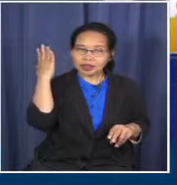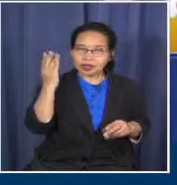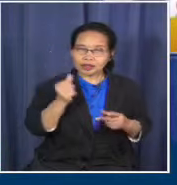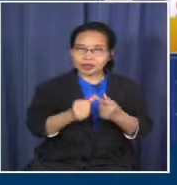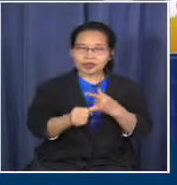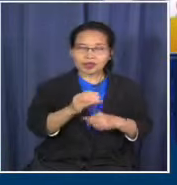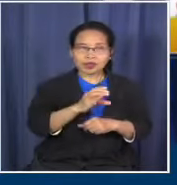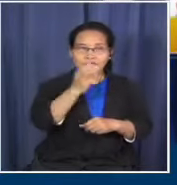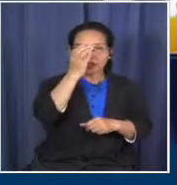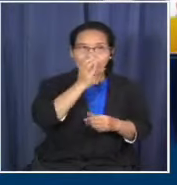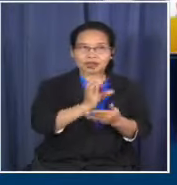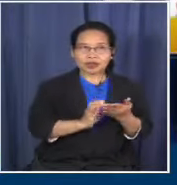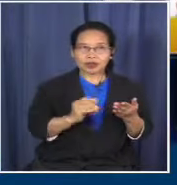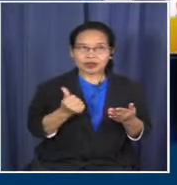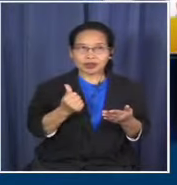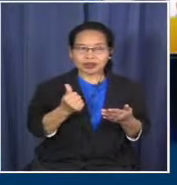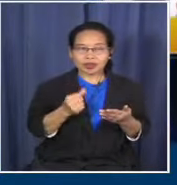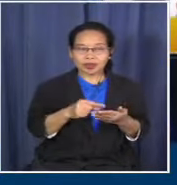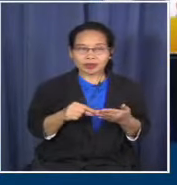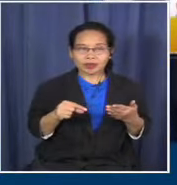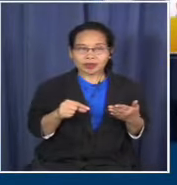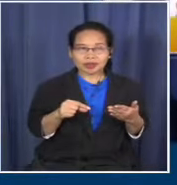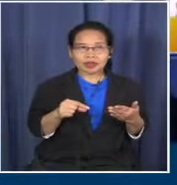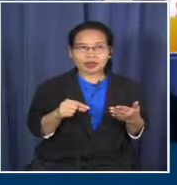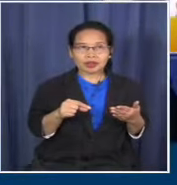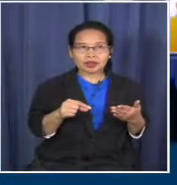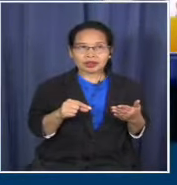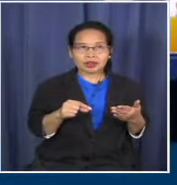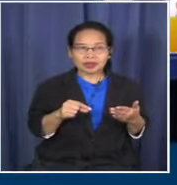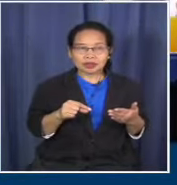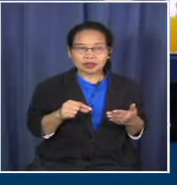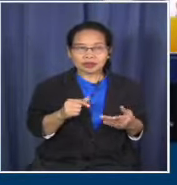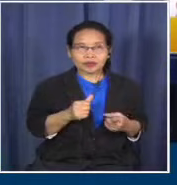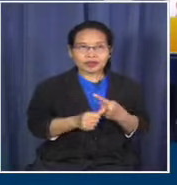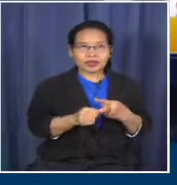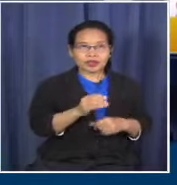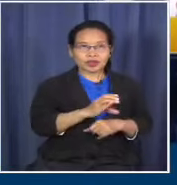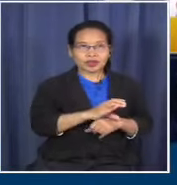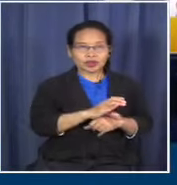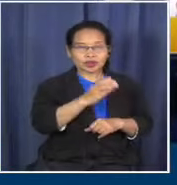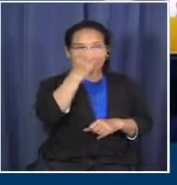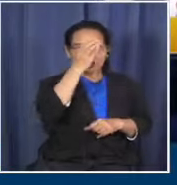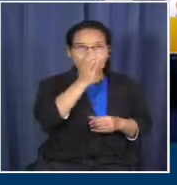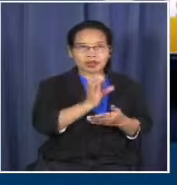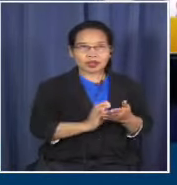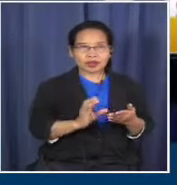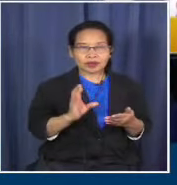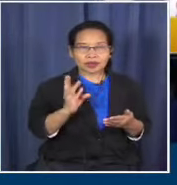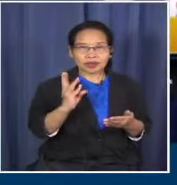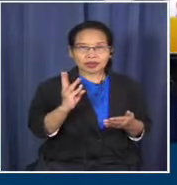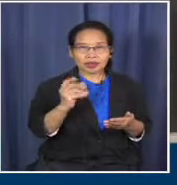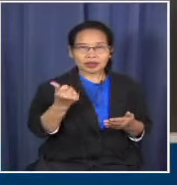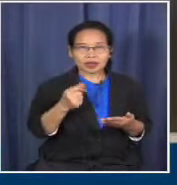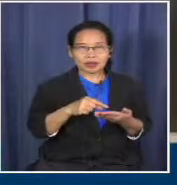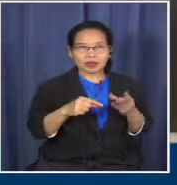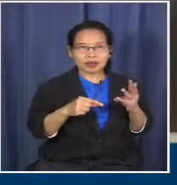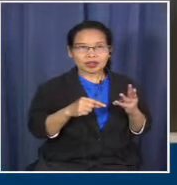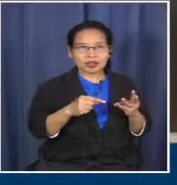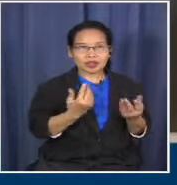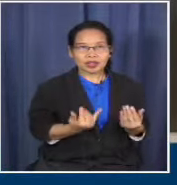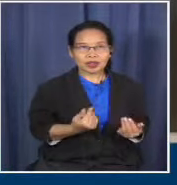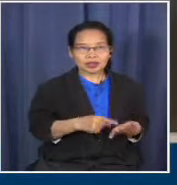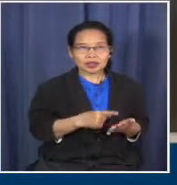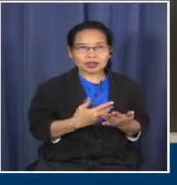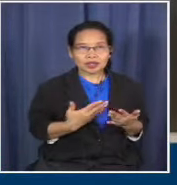past. 1 Corinthians chapter 10. Let us read it. Let us read 1 Corinthians